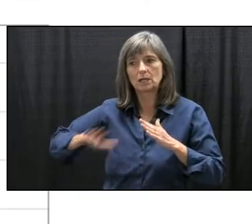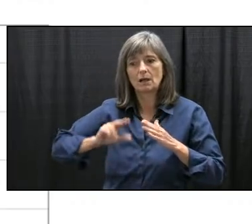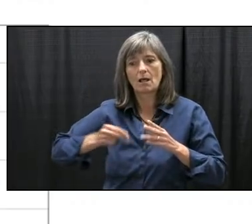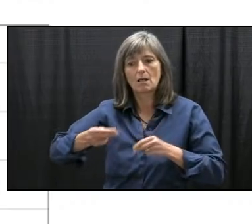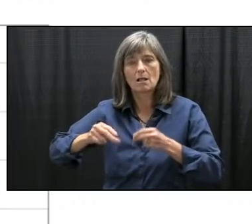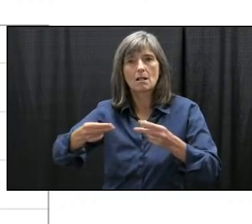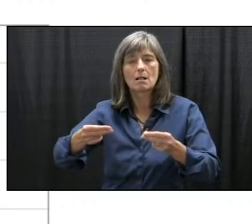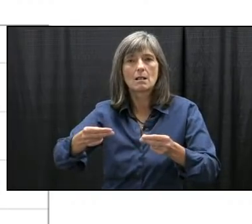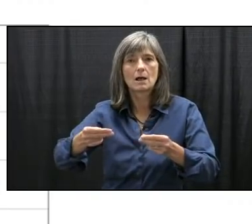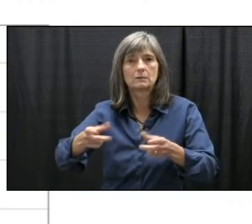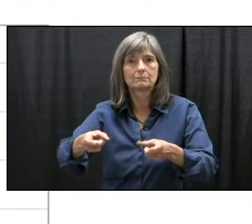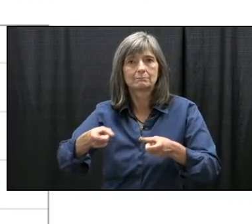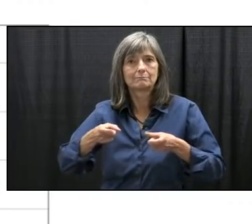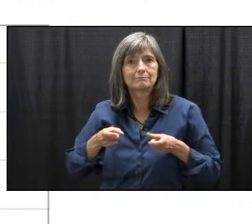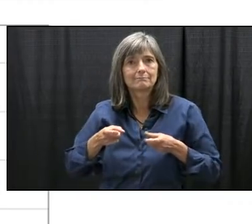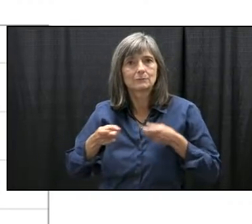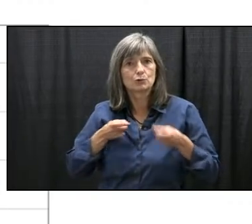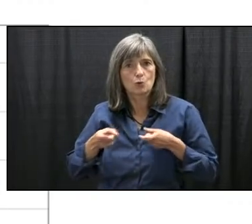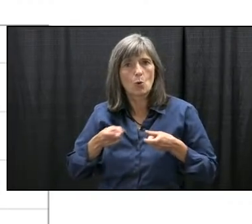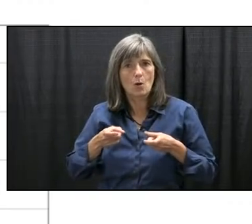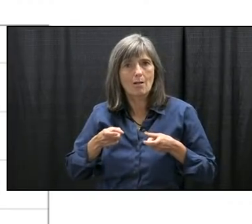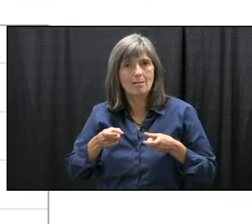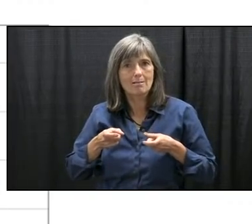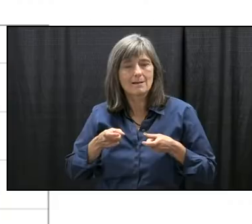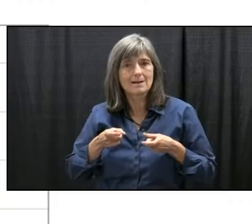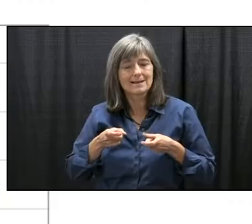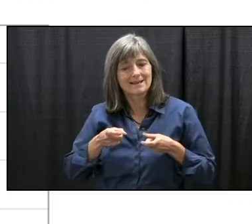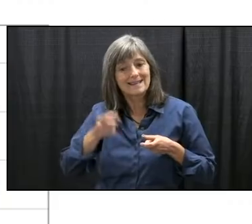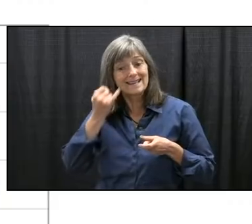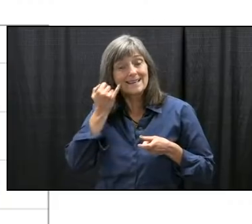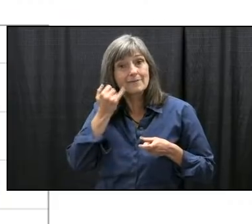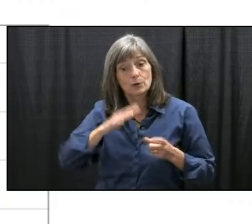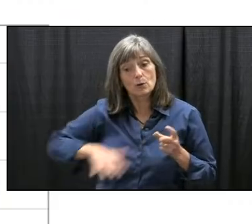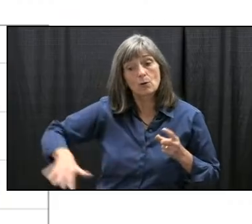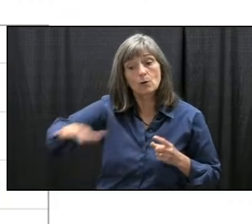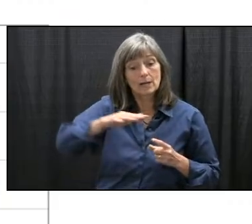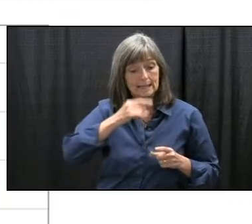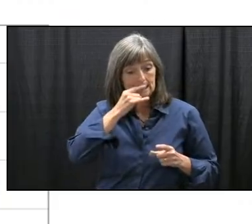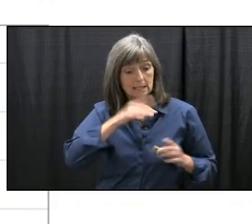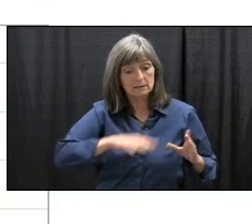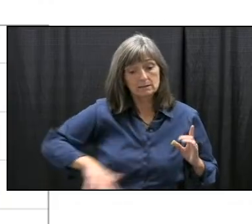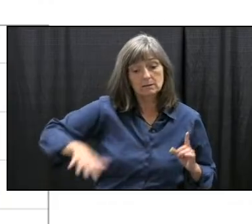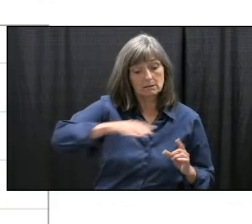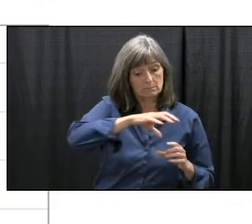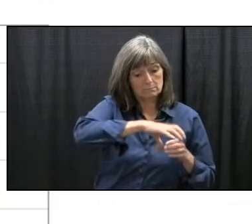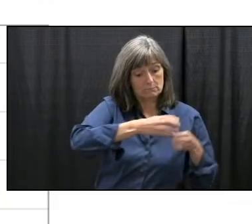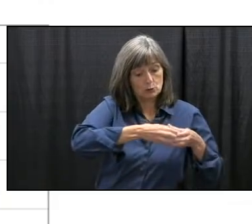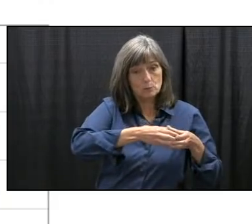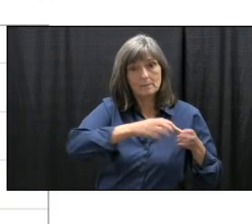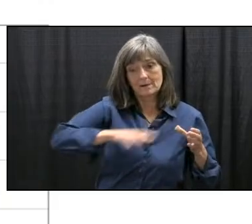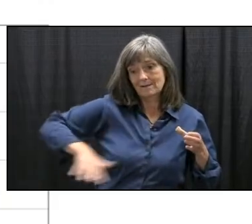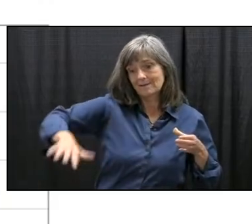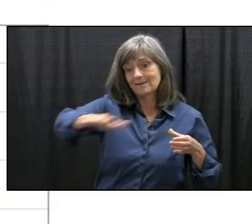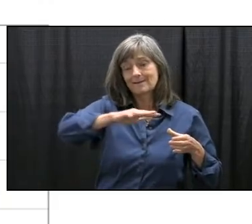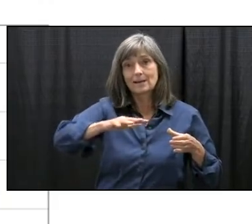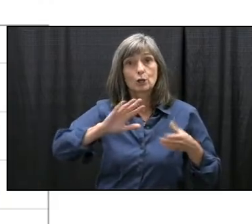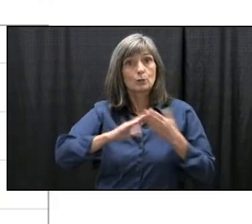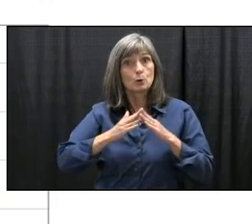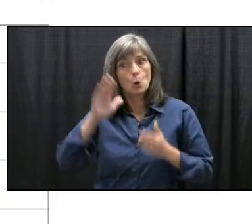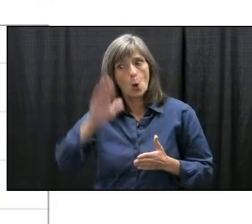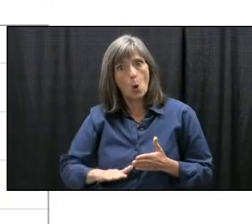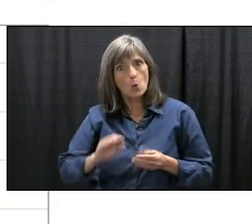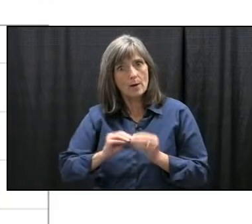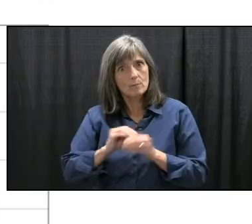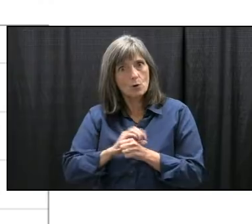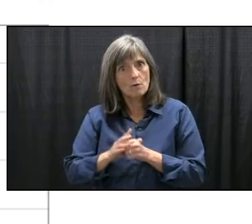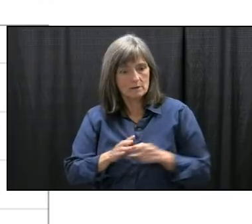community around them has very little COVID, and so they're bringing in very little COVID into their schools. So it's imperative that we